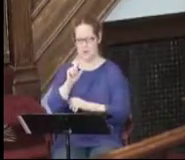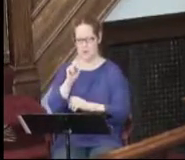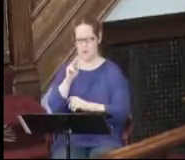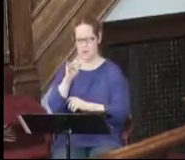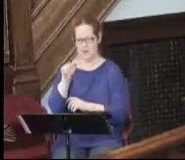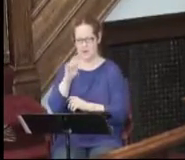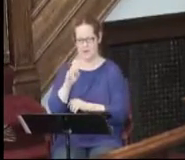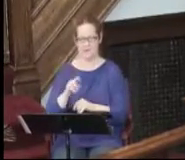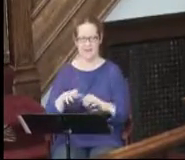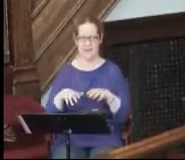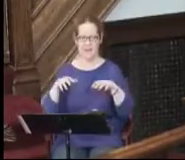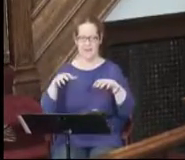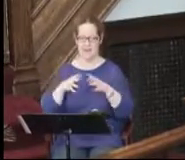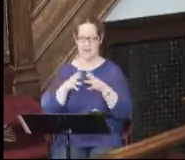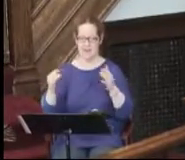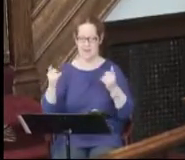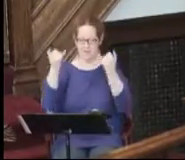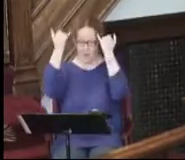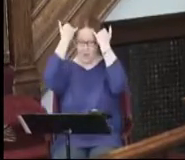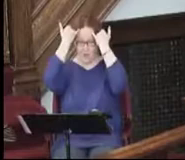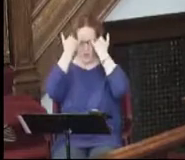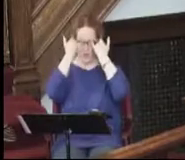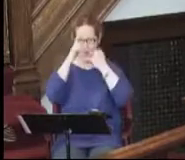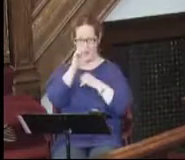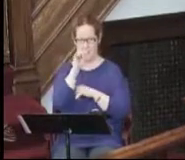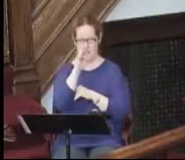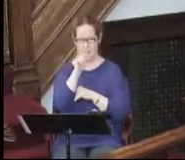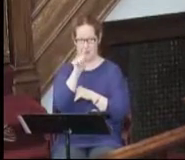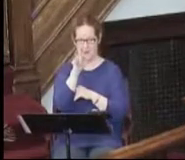heavily lobotomized interpretations of Jesus.